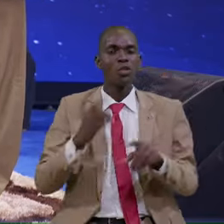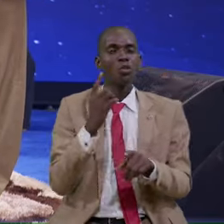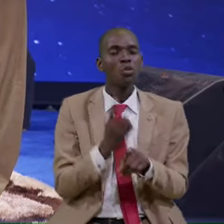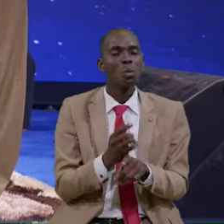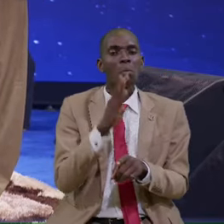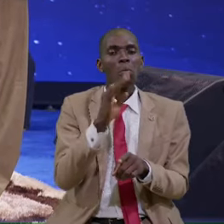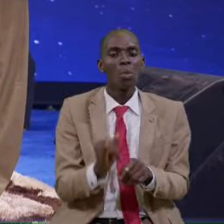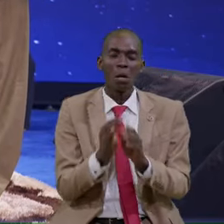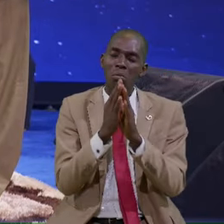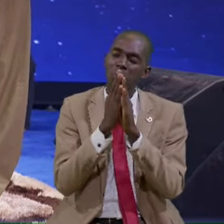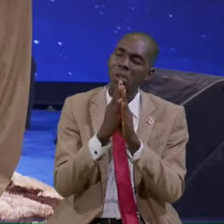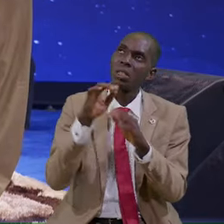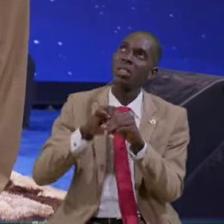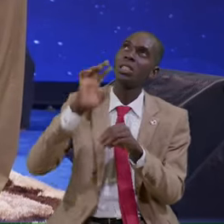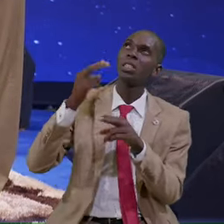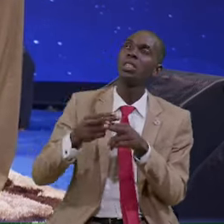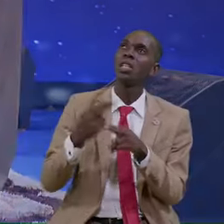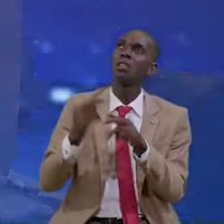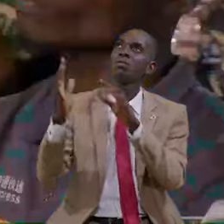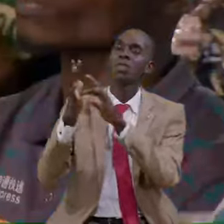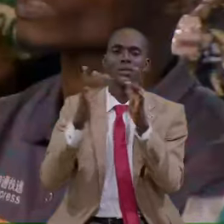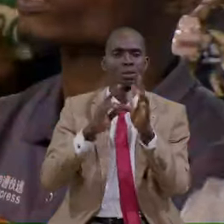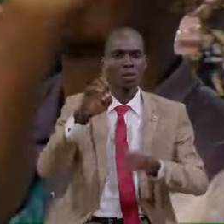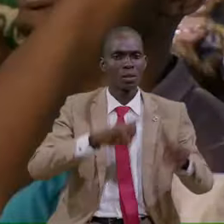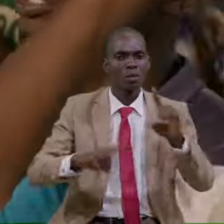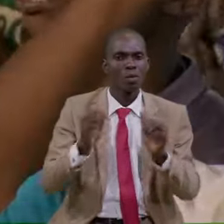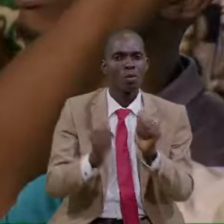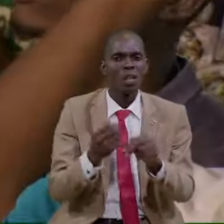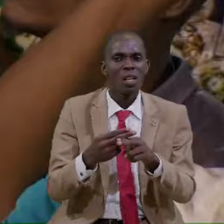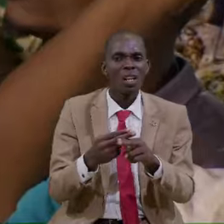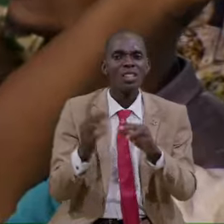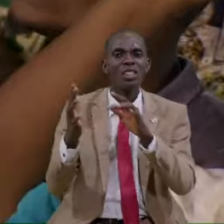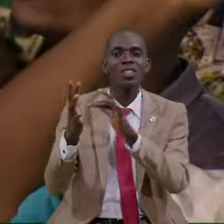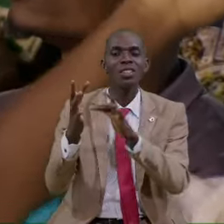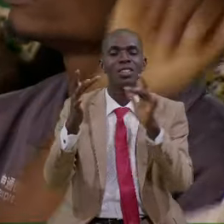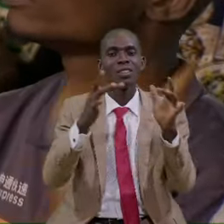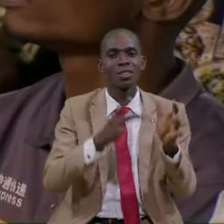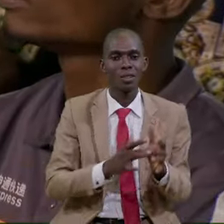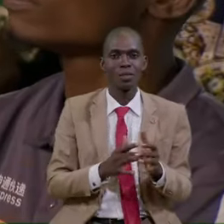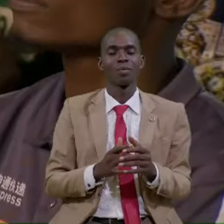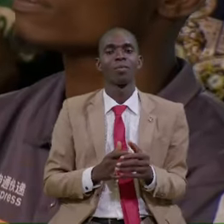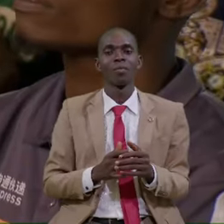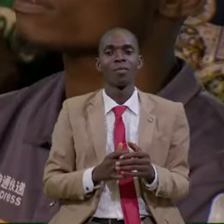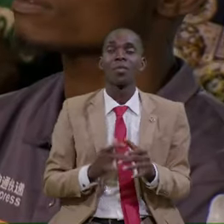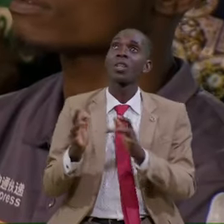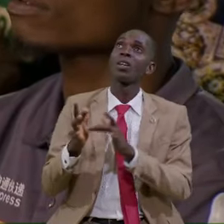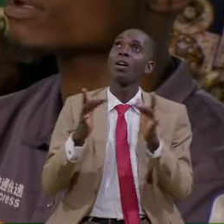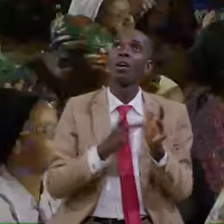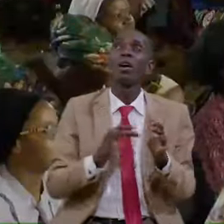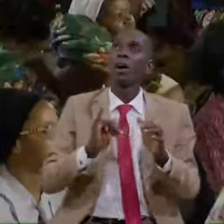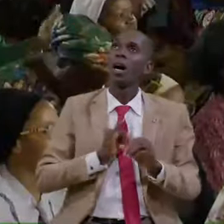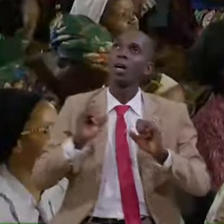Name Jesus why don't you say that now Jesus I give myself to